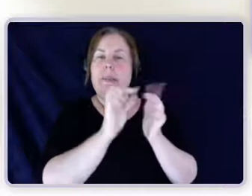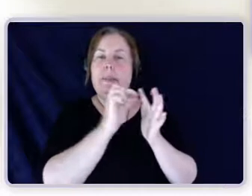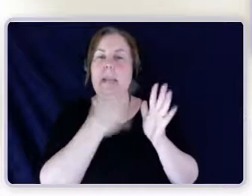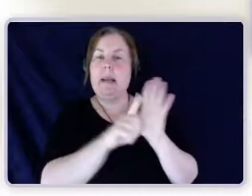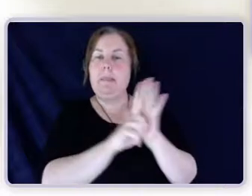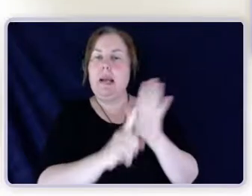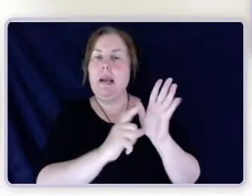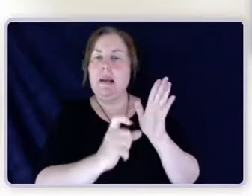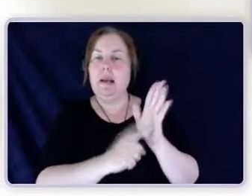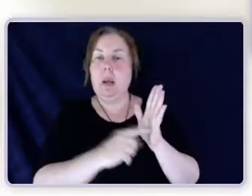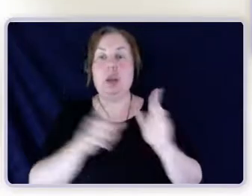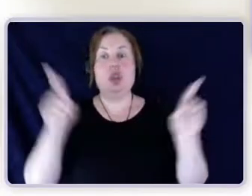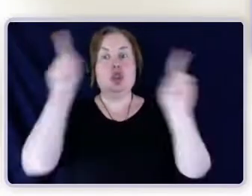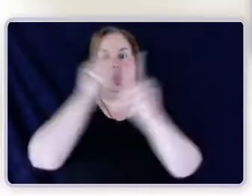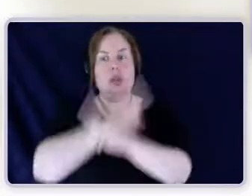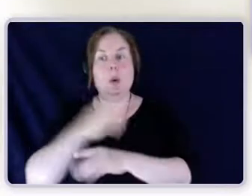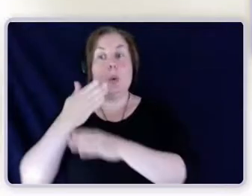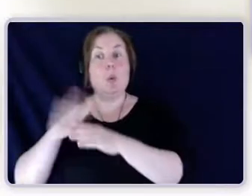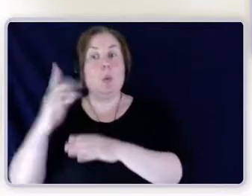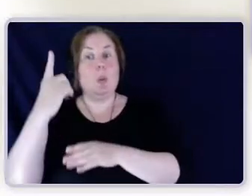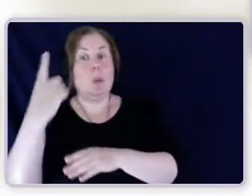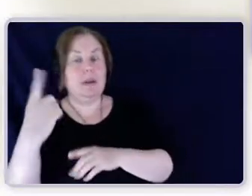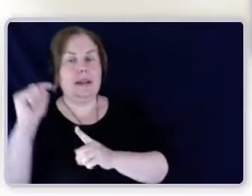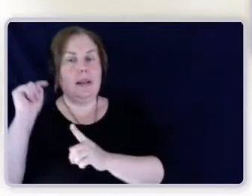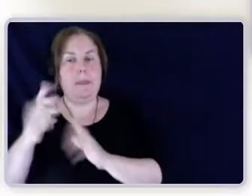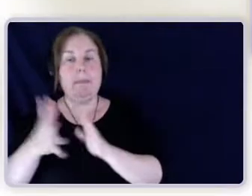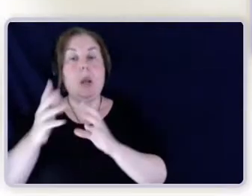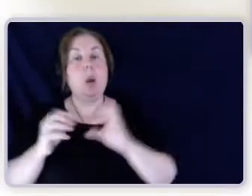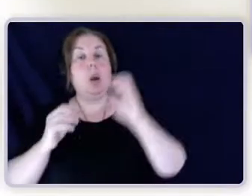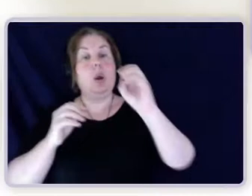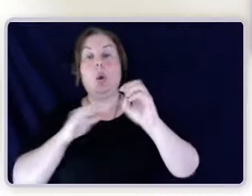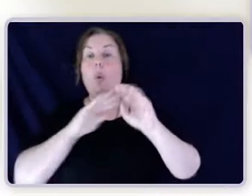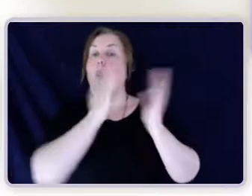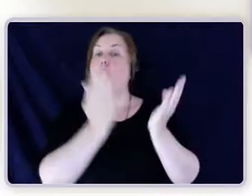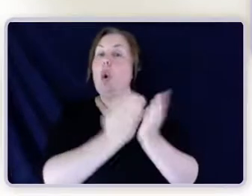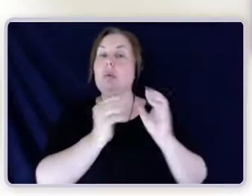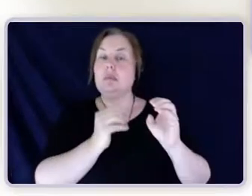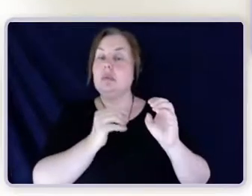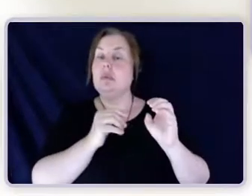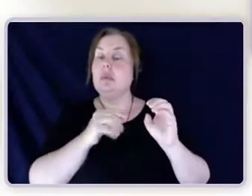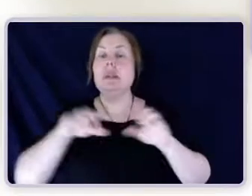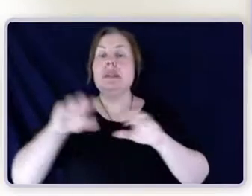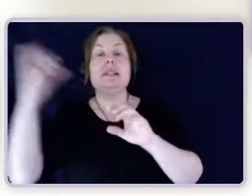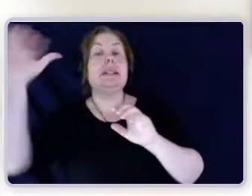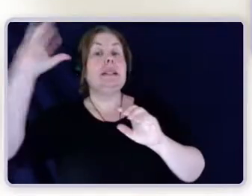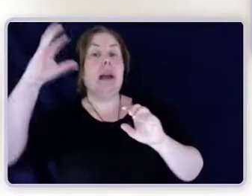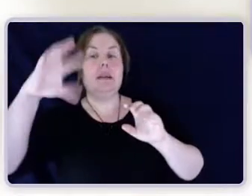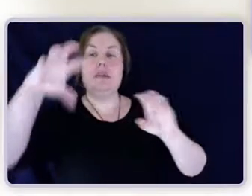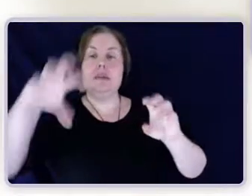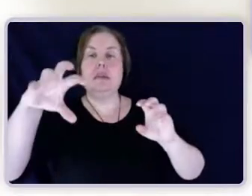the earth revolves around the sun, and the sun is really kind of indicative and representative of the represented